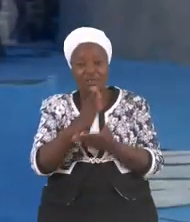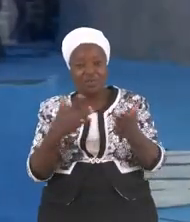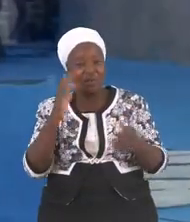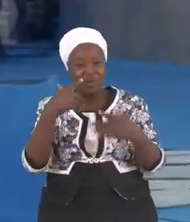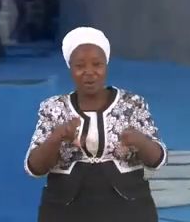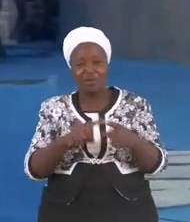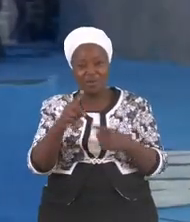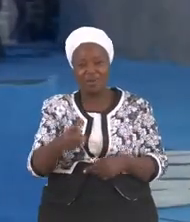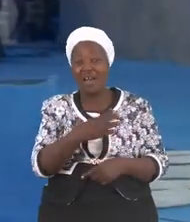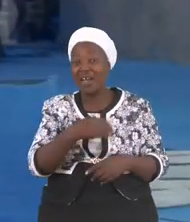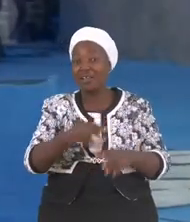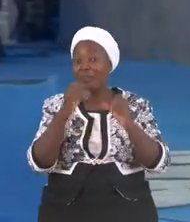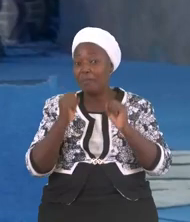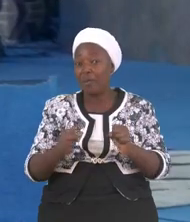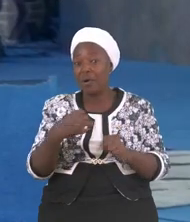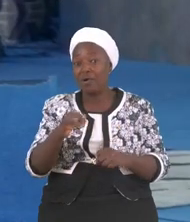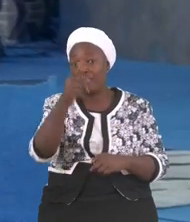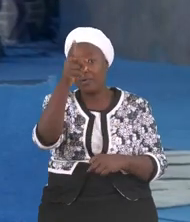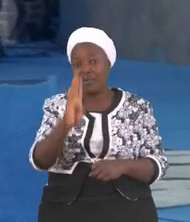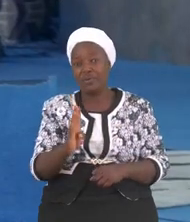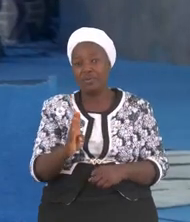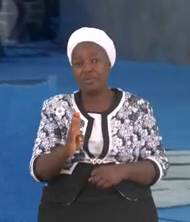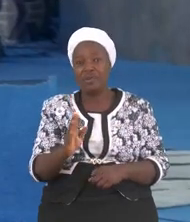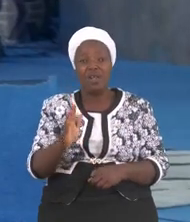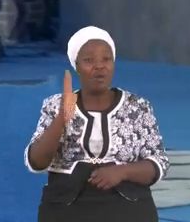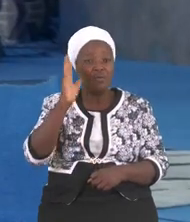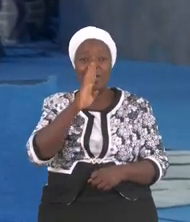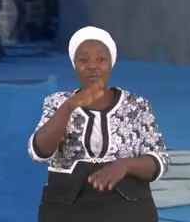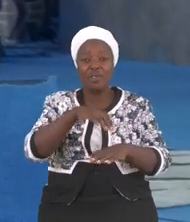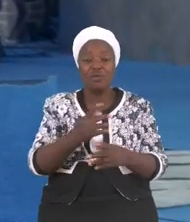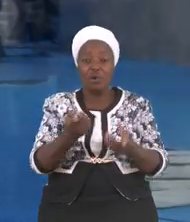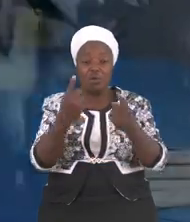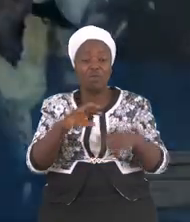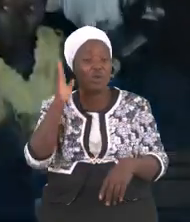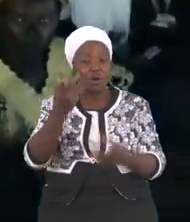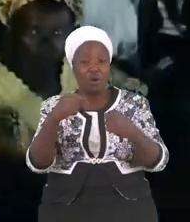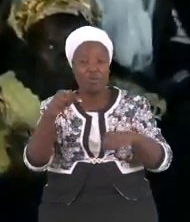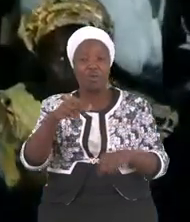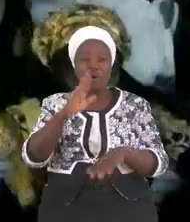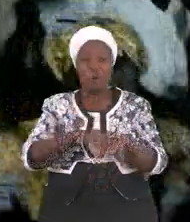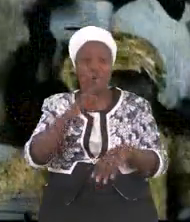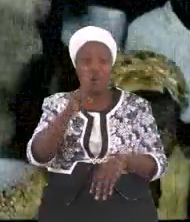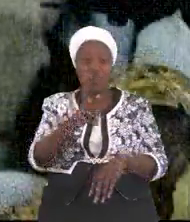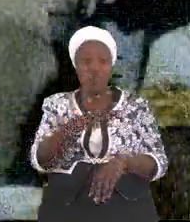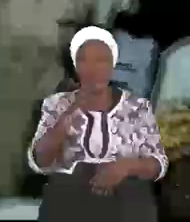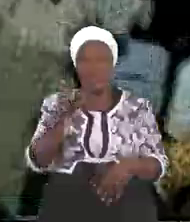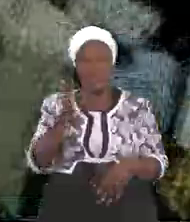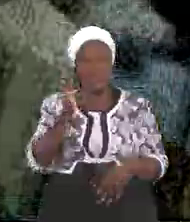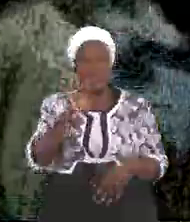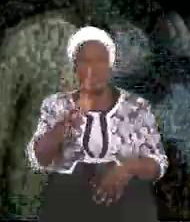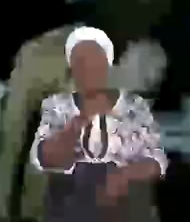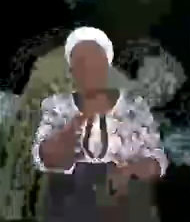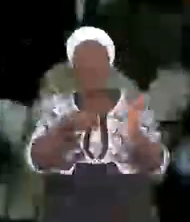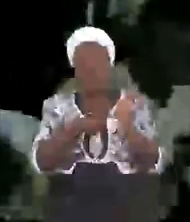the power of God will descend upon you. That be the manifestation of the glory